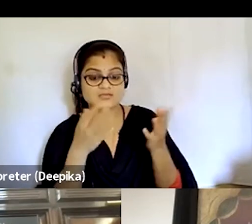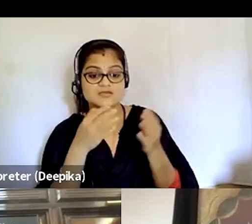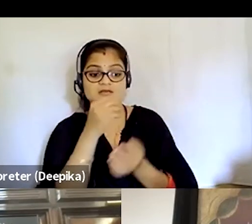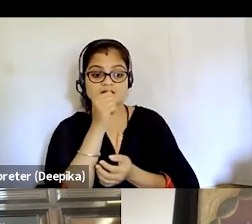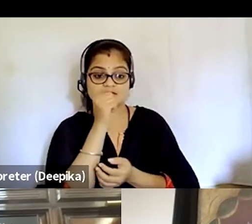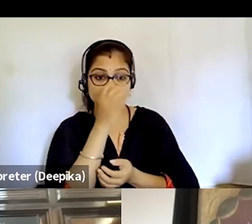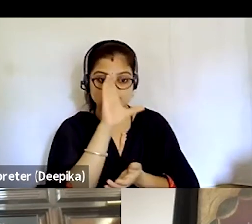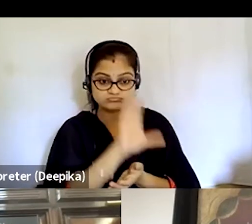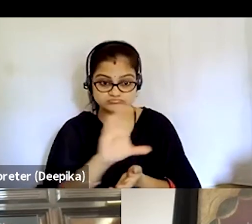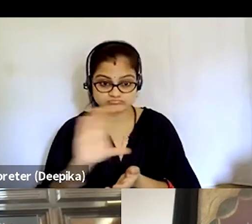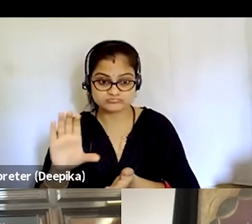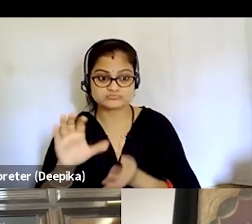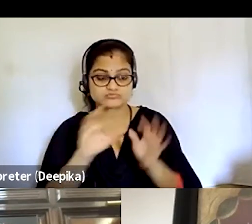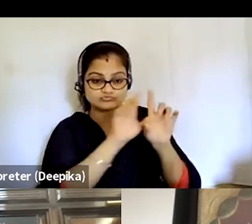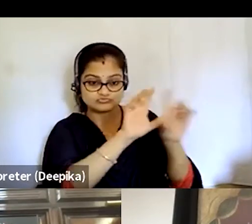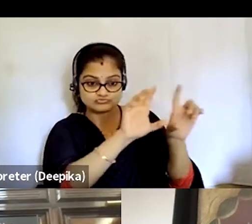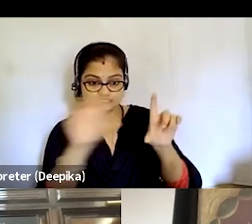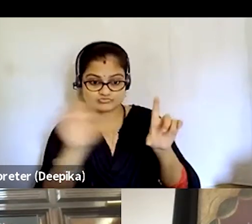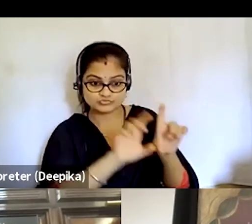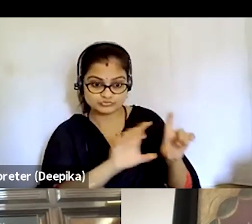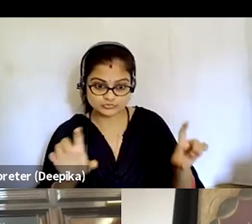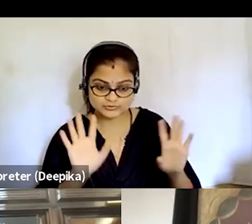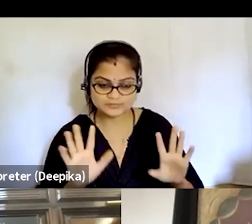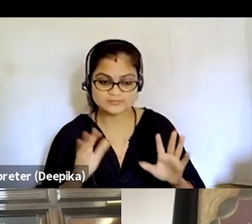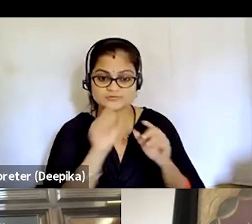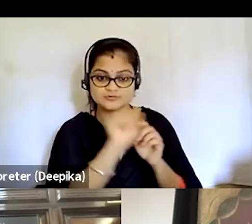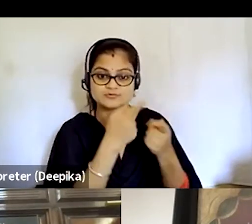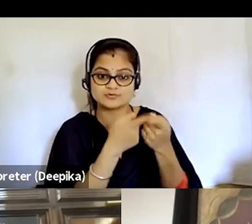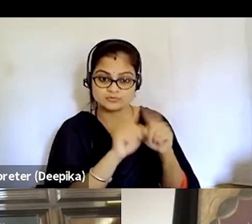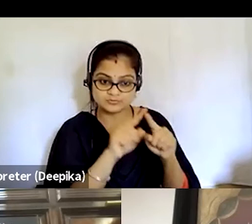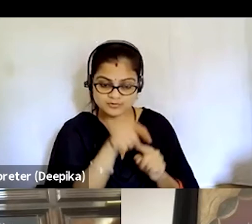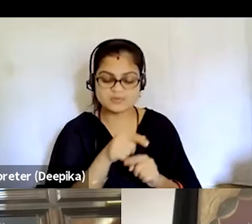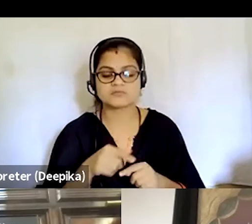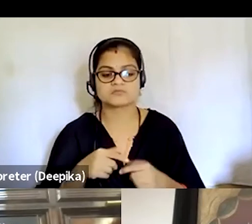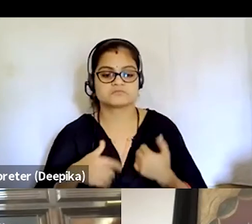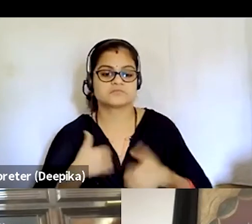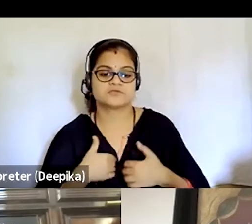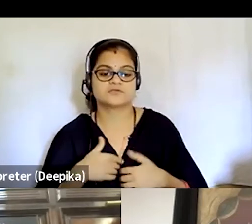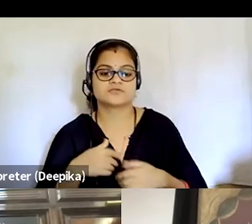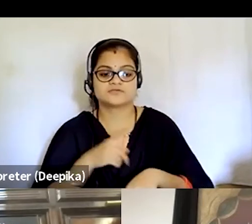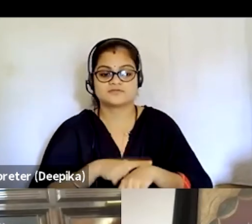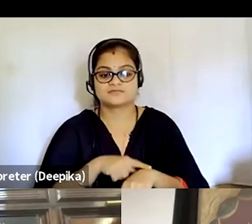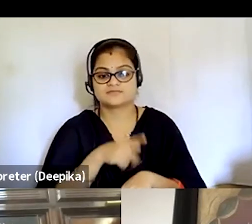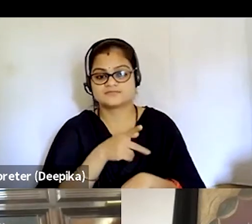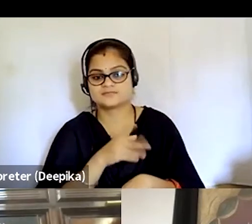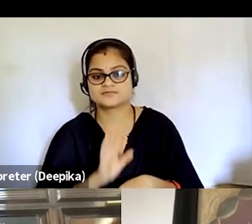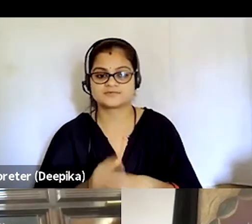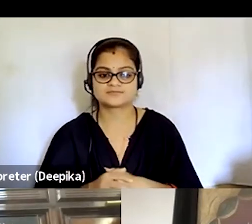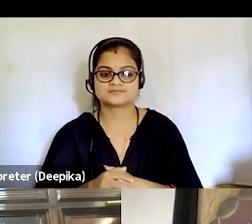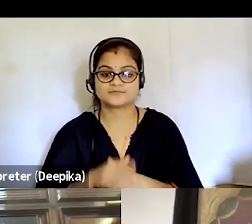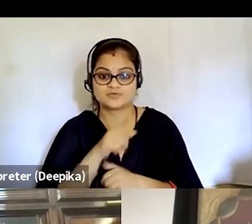choose for that particular night. So that was another interesting moment for me with